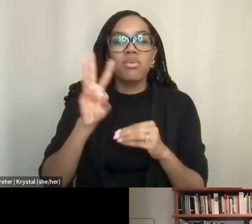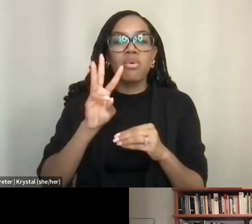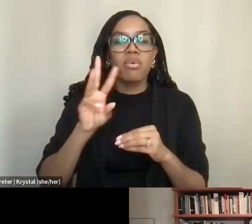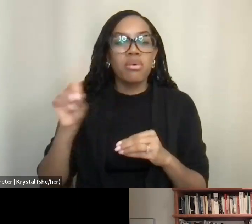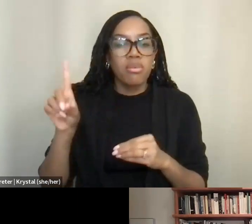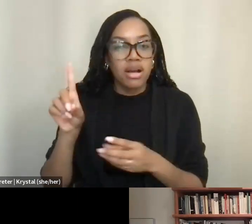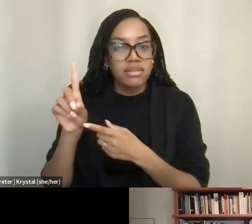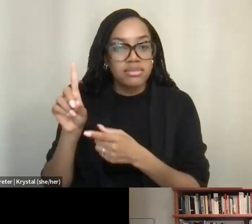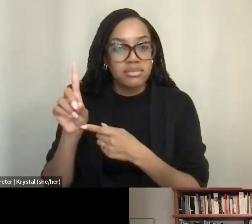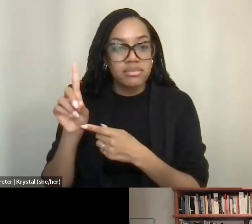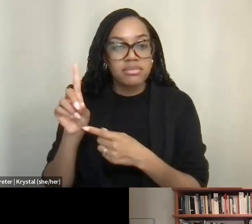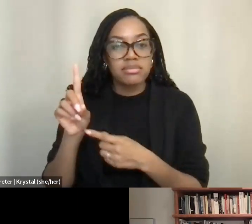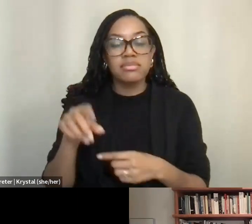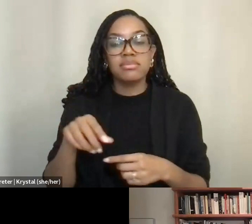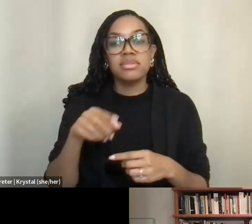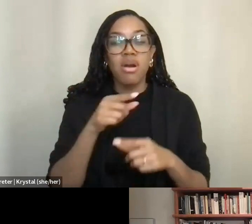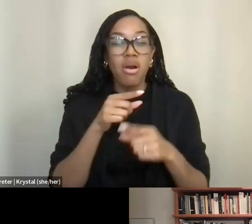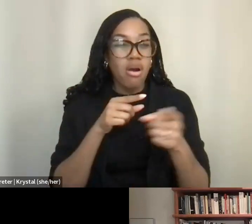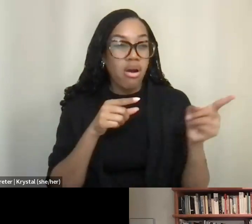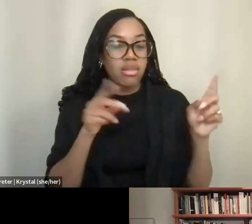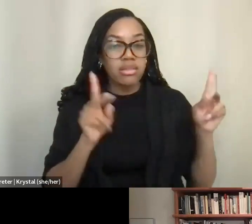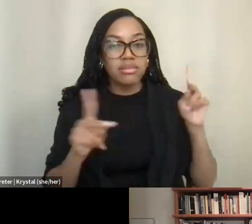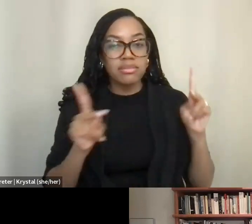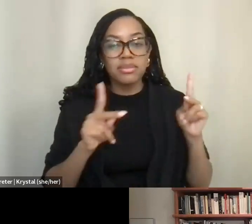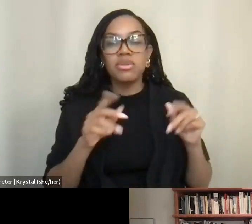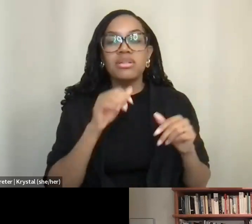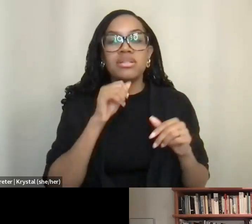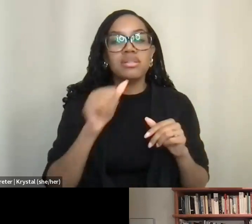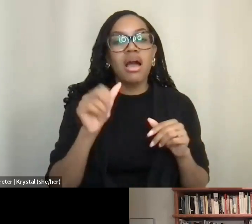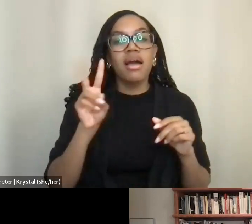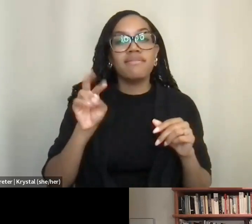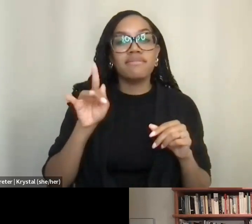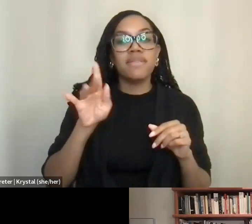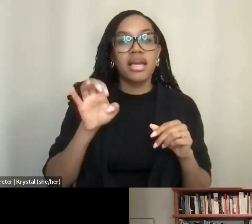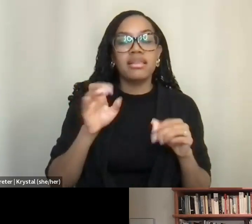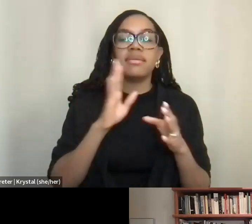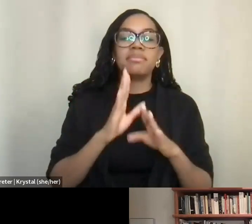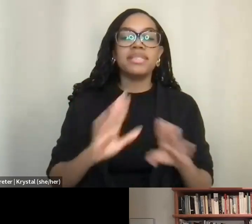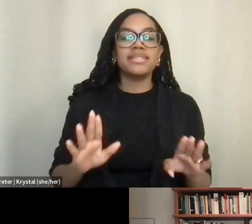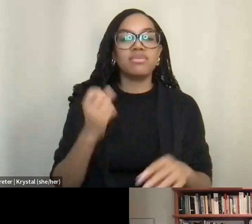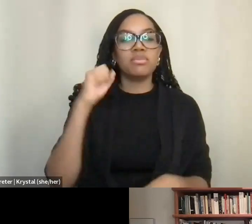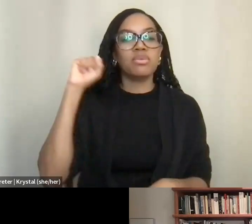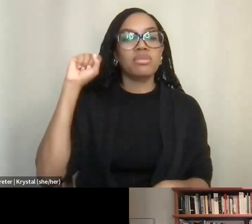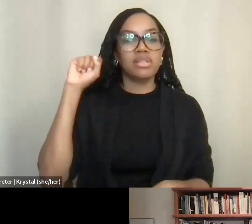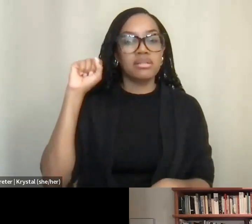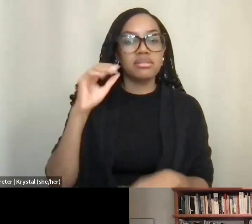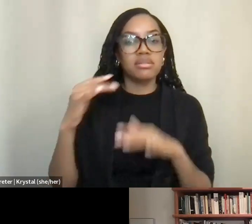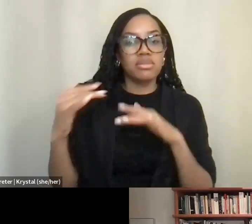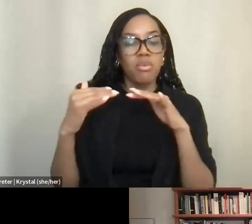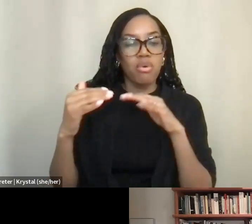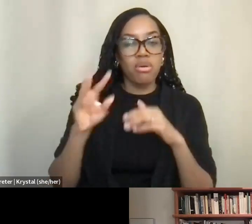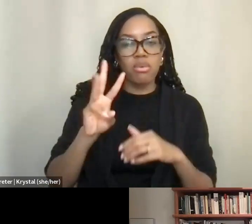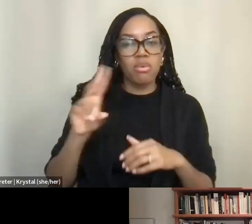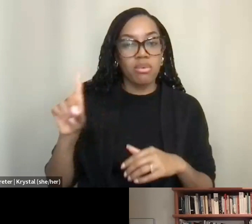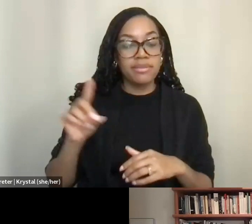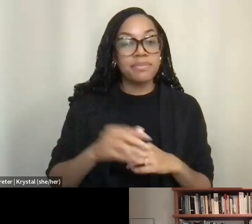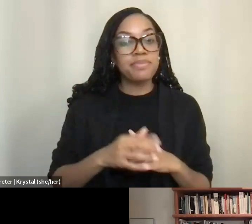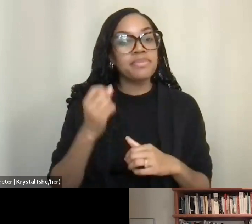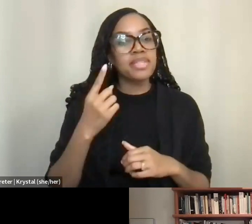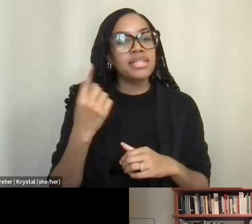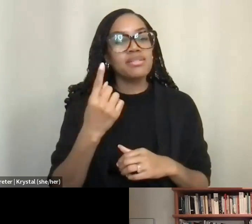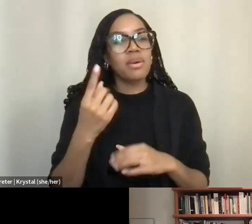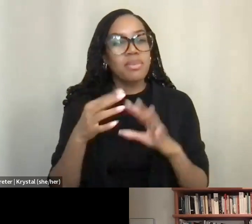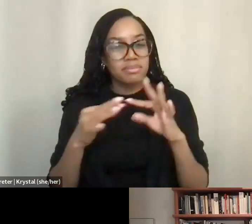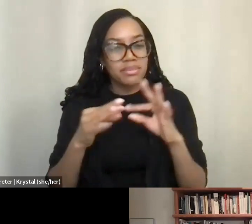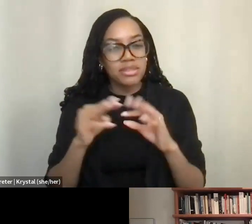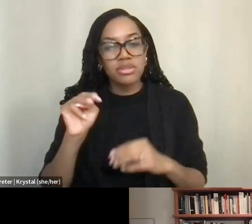emphatic, articulate resistors. Someone earlier in our session mentioned Muhammad Ali, and I think it's